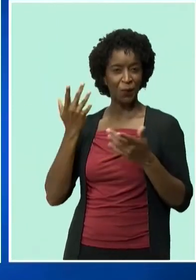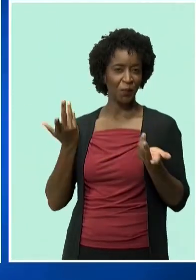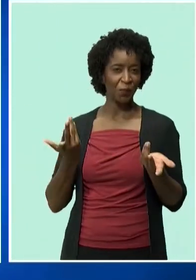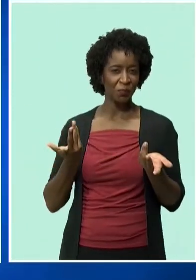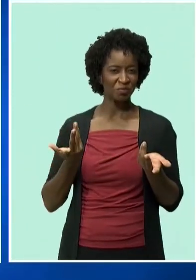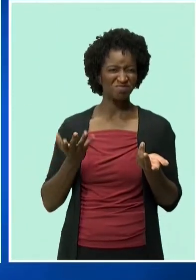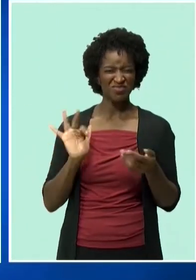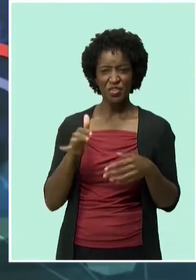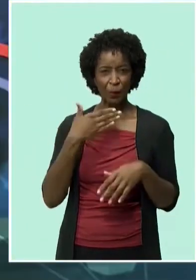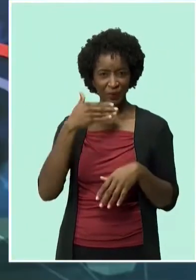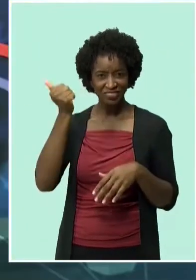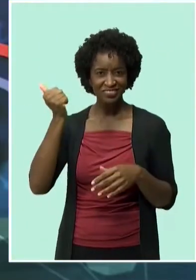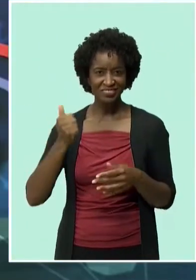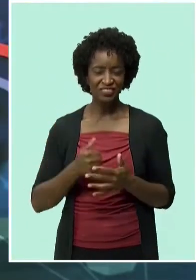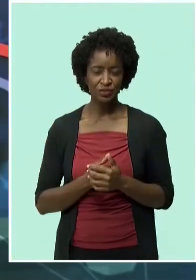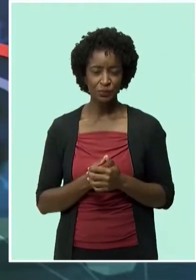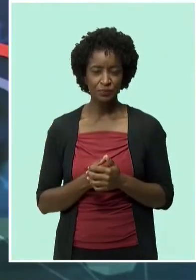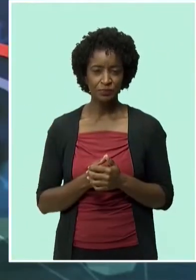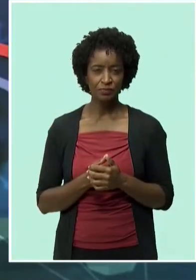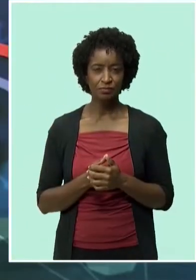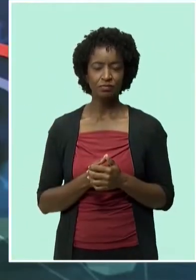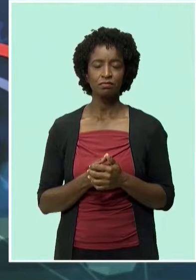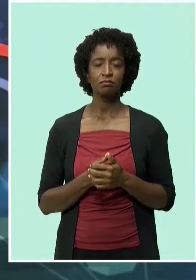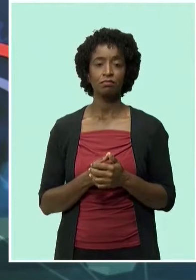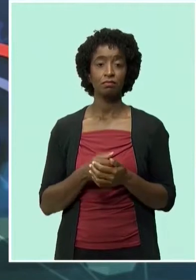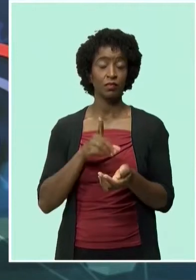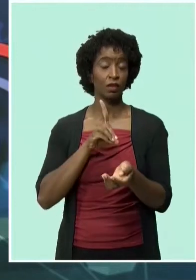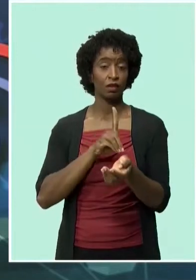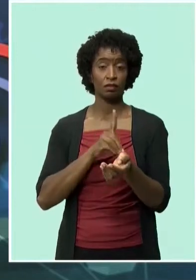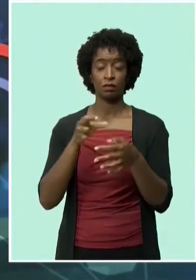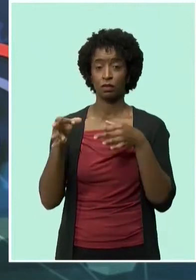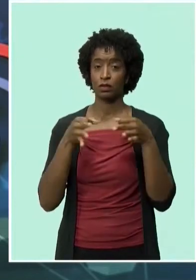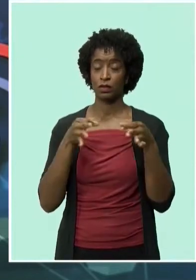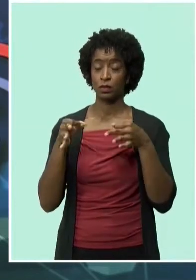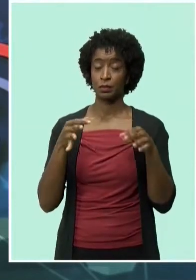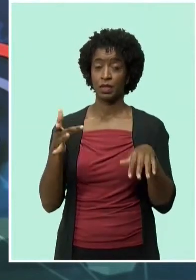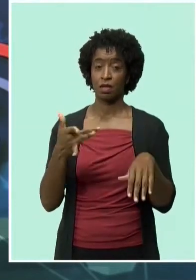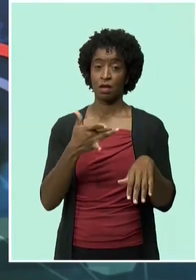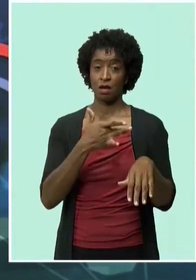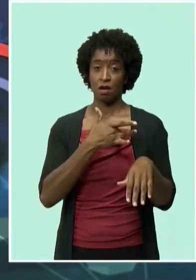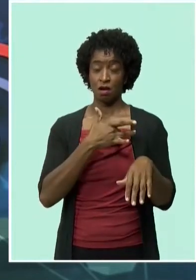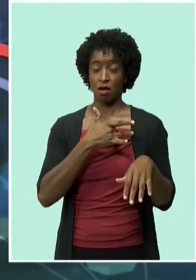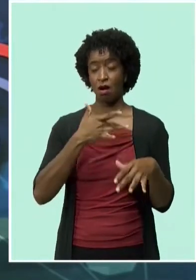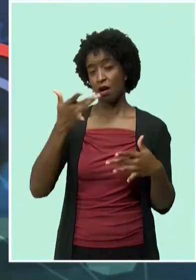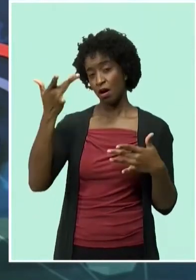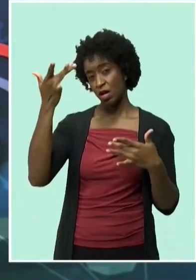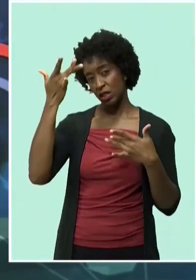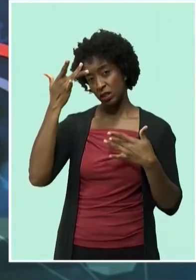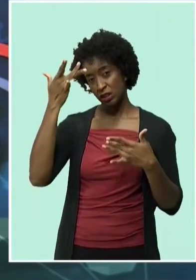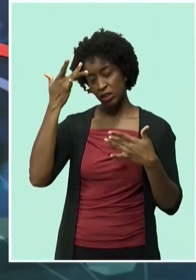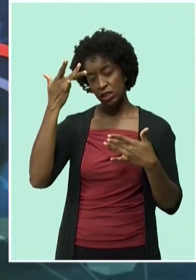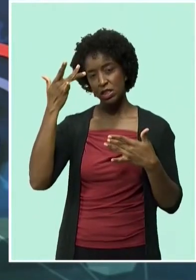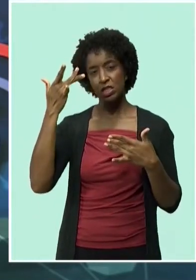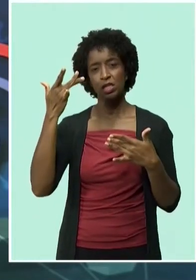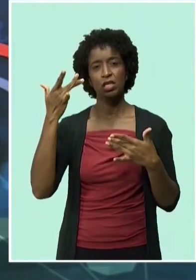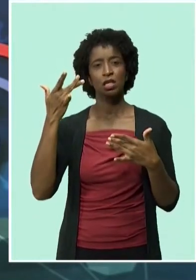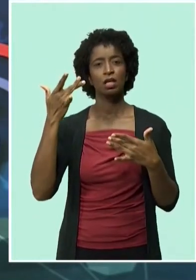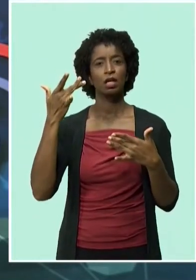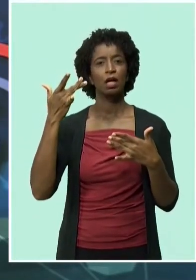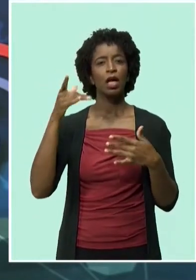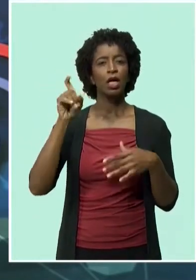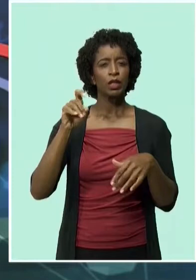strategic. Dr. Connell says responding to heart disease now hinges on finding technology best